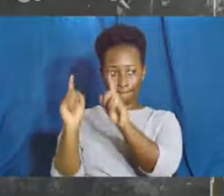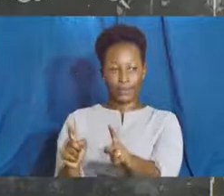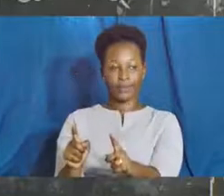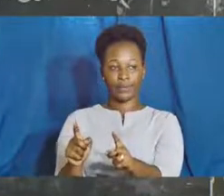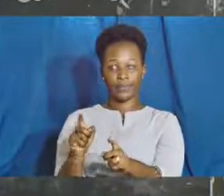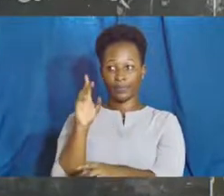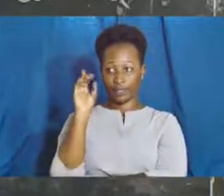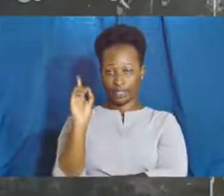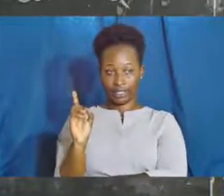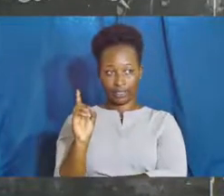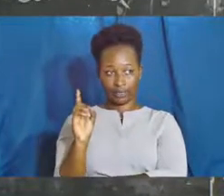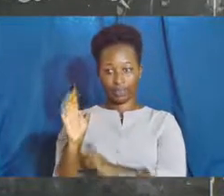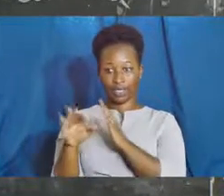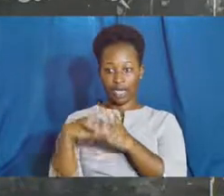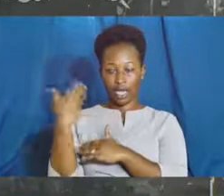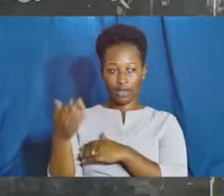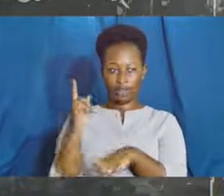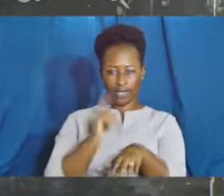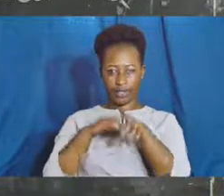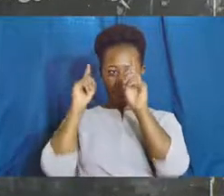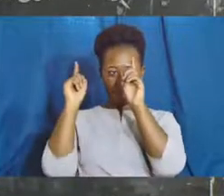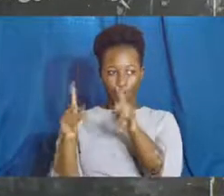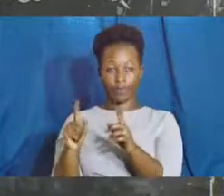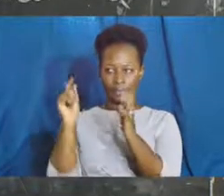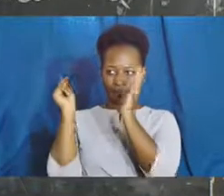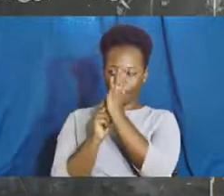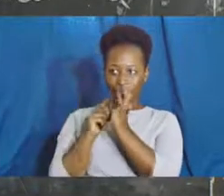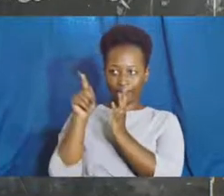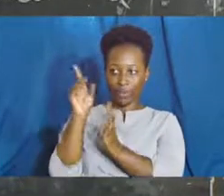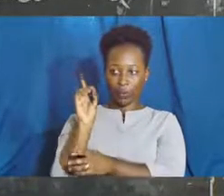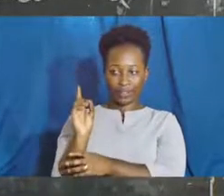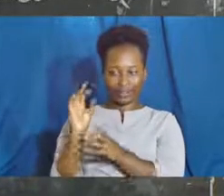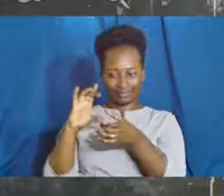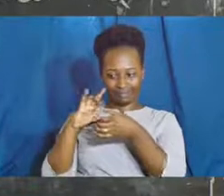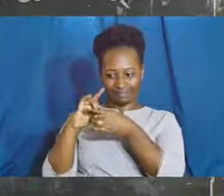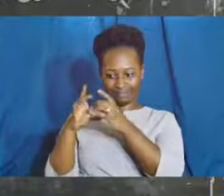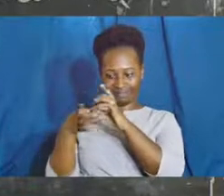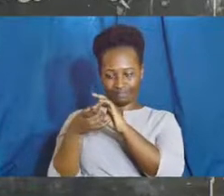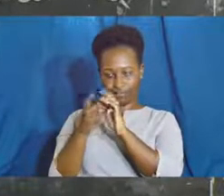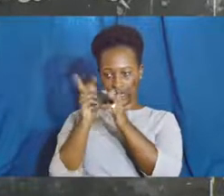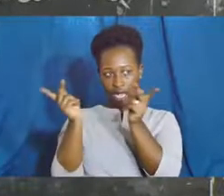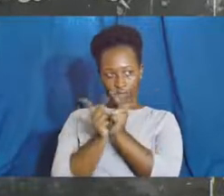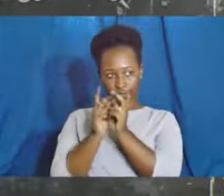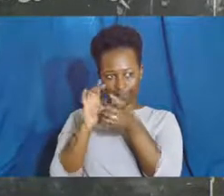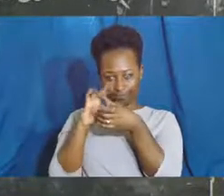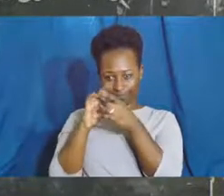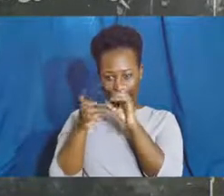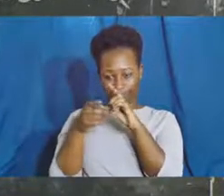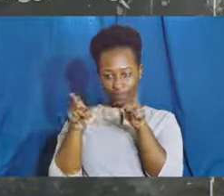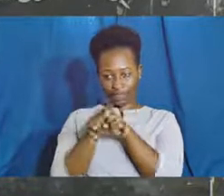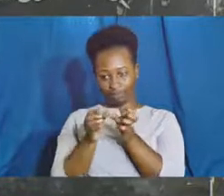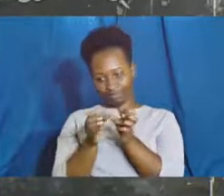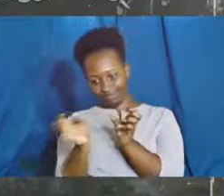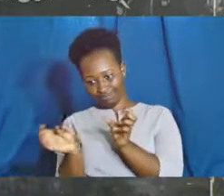reaches to D, and then when it reaches to this point, this is the junction, it is dividing itself according to